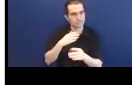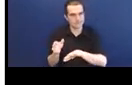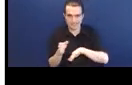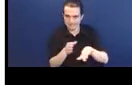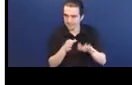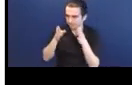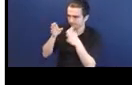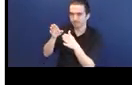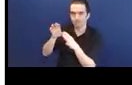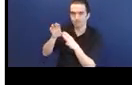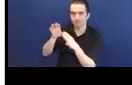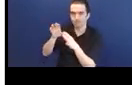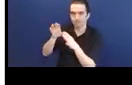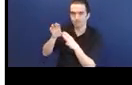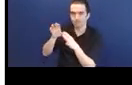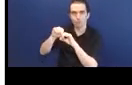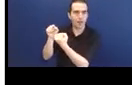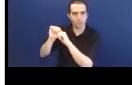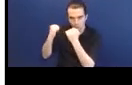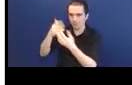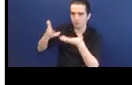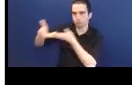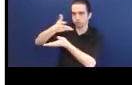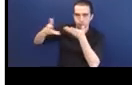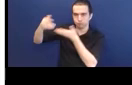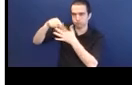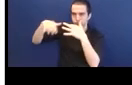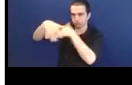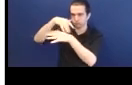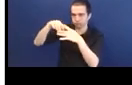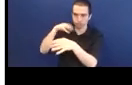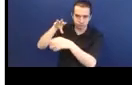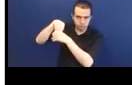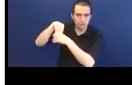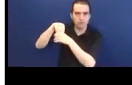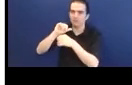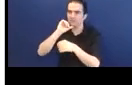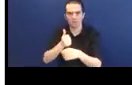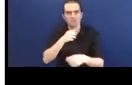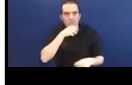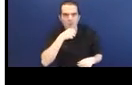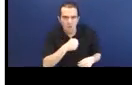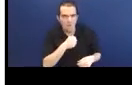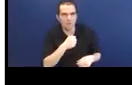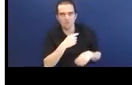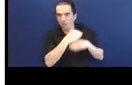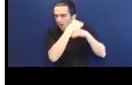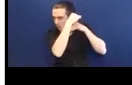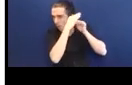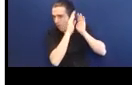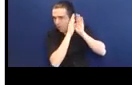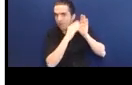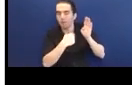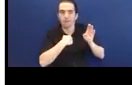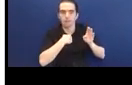now referred to as medical or individual model of disability. We use the social model of disability